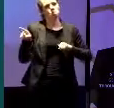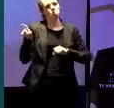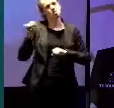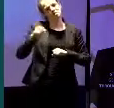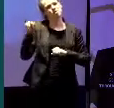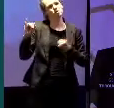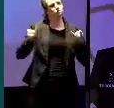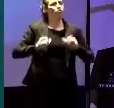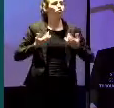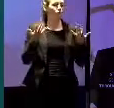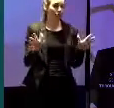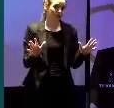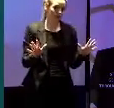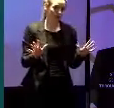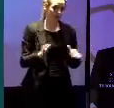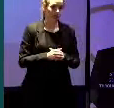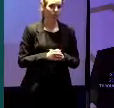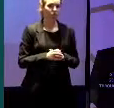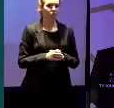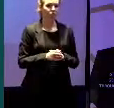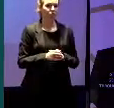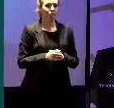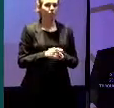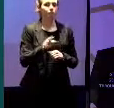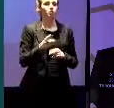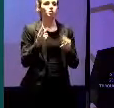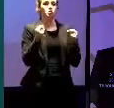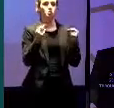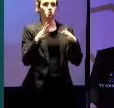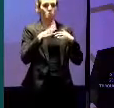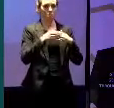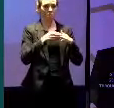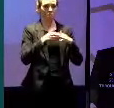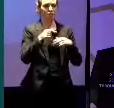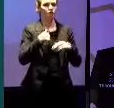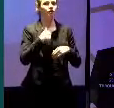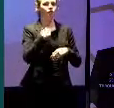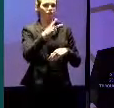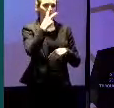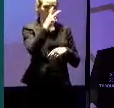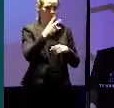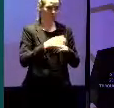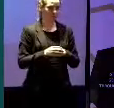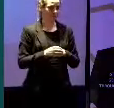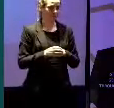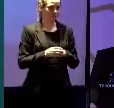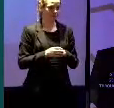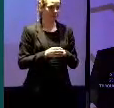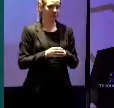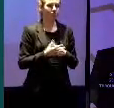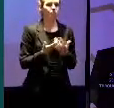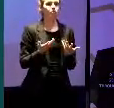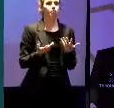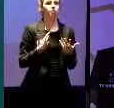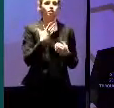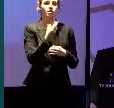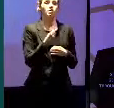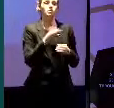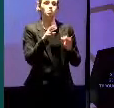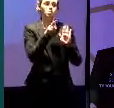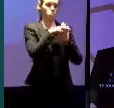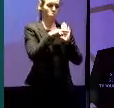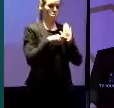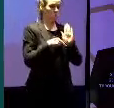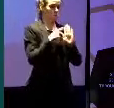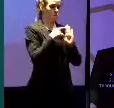already. Confirming the new members of the WCPGNC. I think, colleagues, it is just fitting that as I give a report of the term